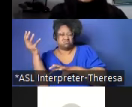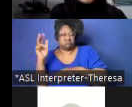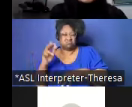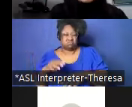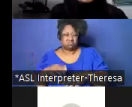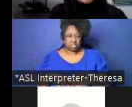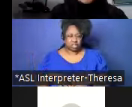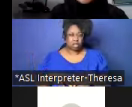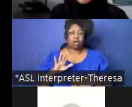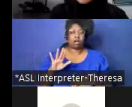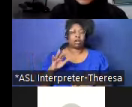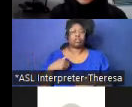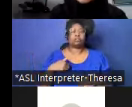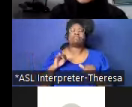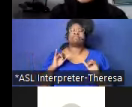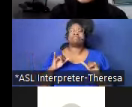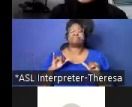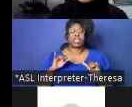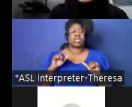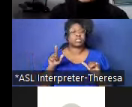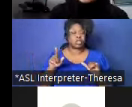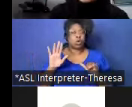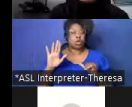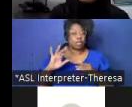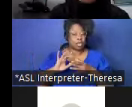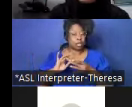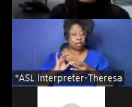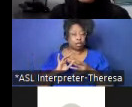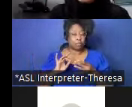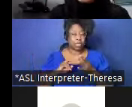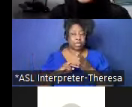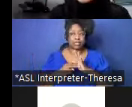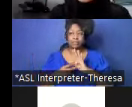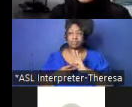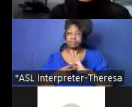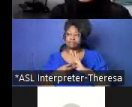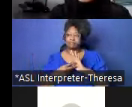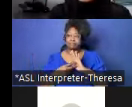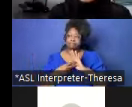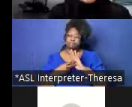think what that is referring to, that comment, is